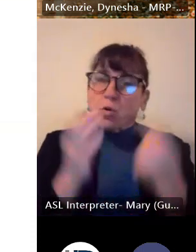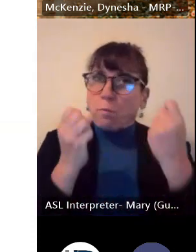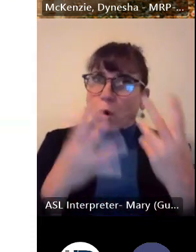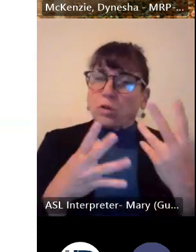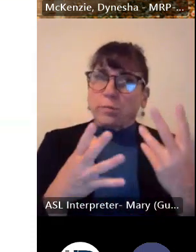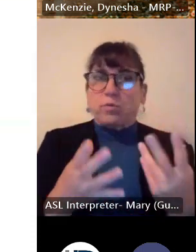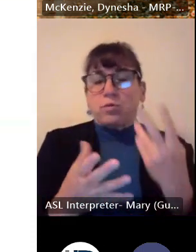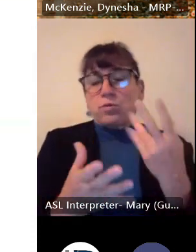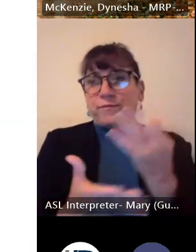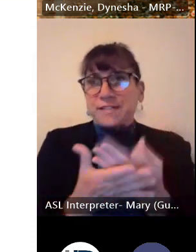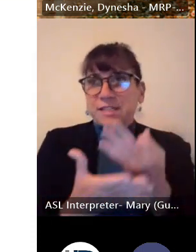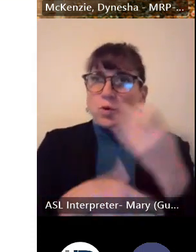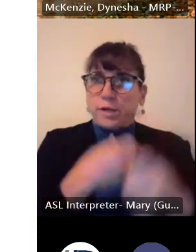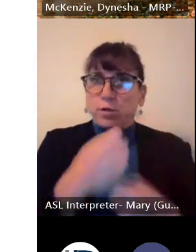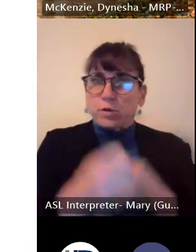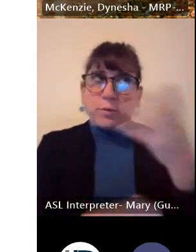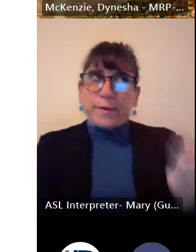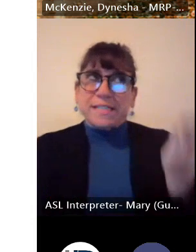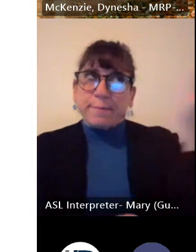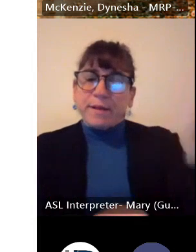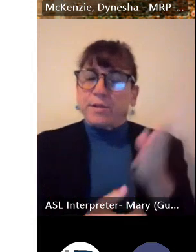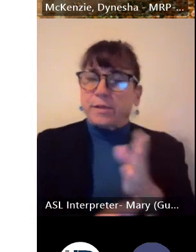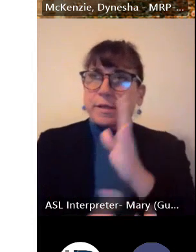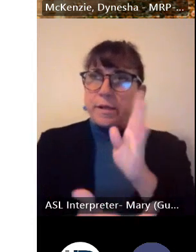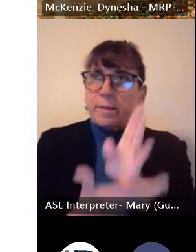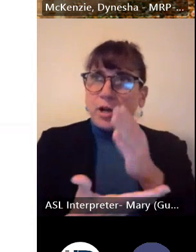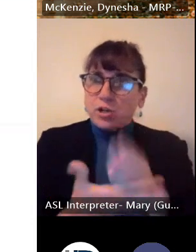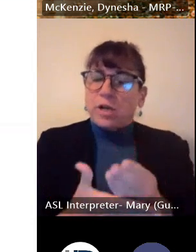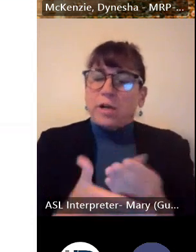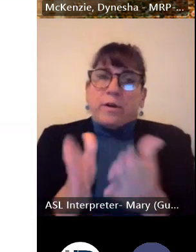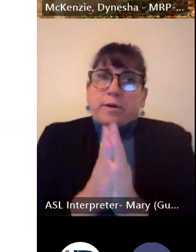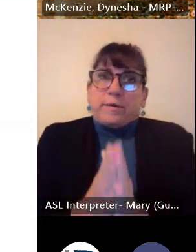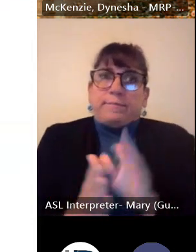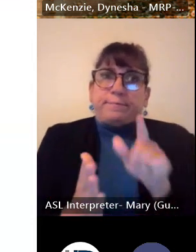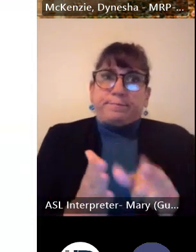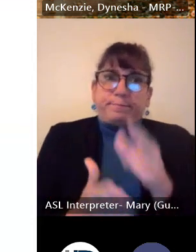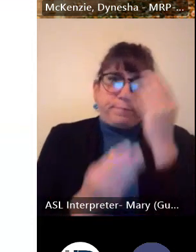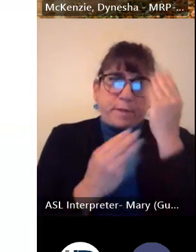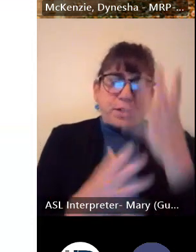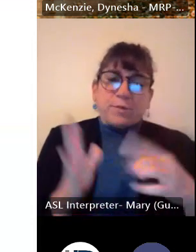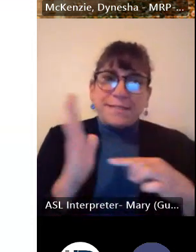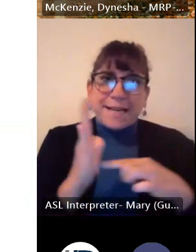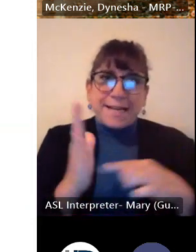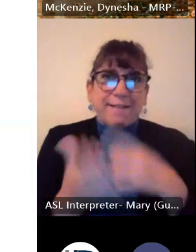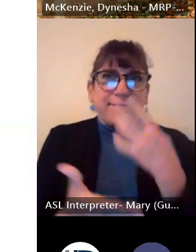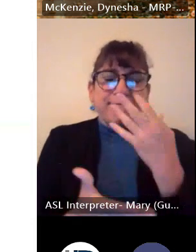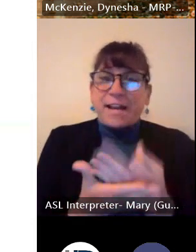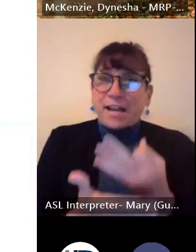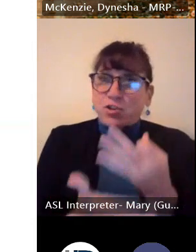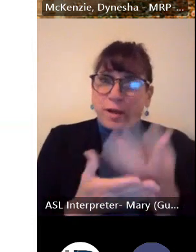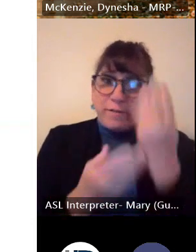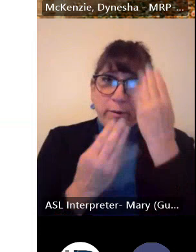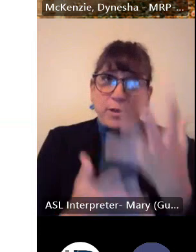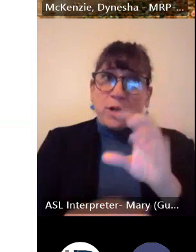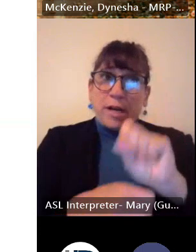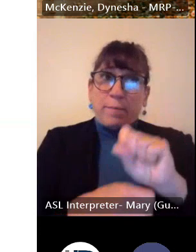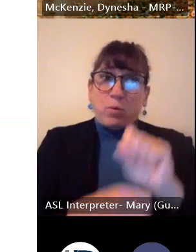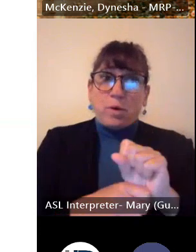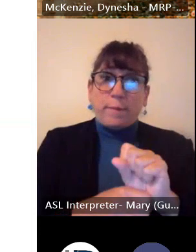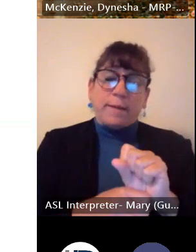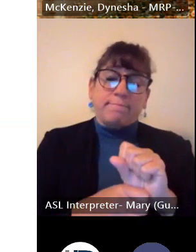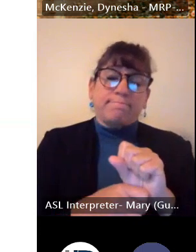the budget request. And information on debt, financial information, and information on employment levels, right? Here's again,